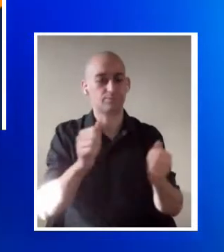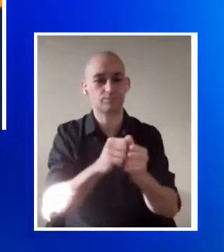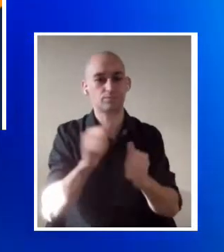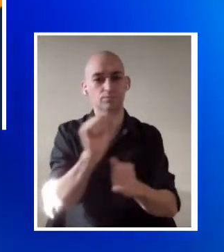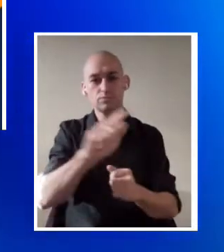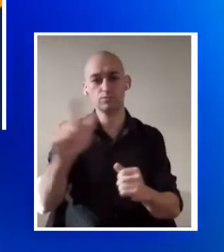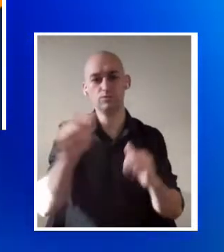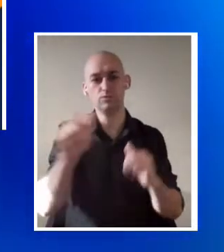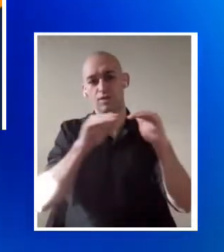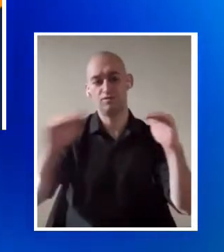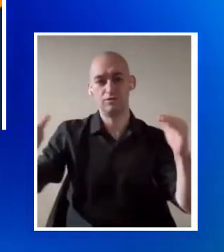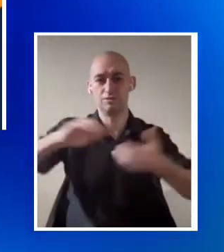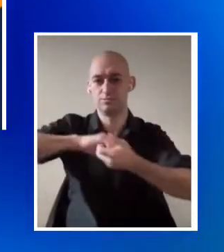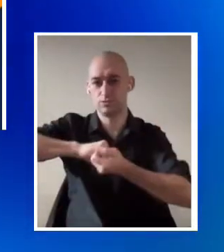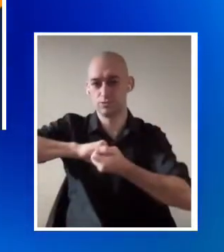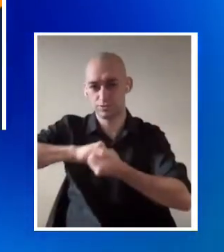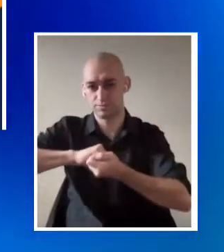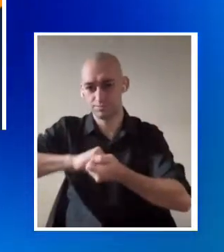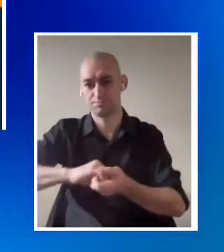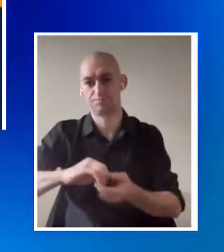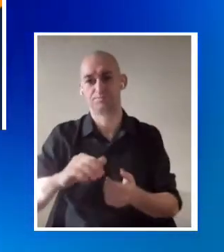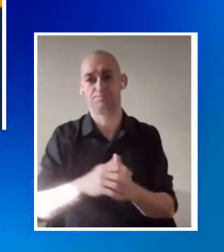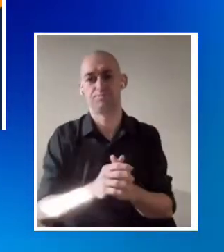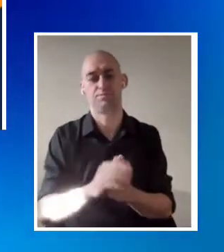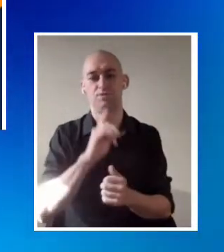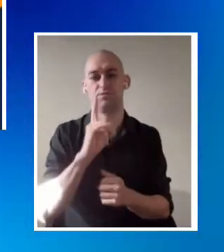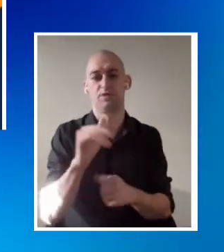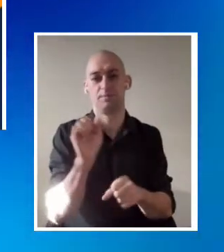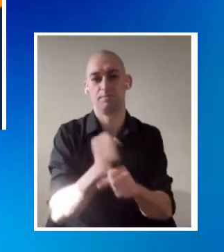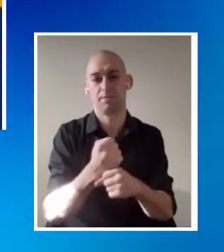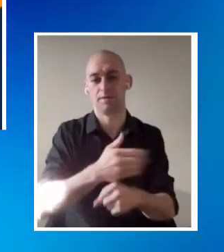private sector in enhancing community development.